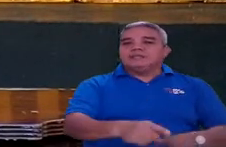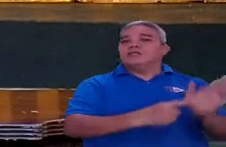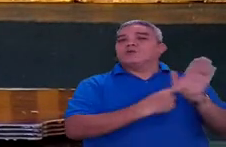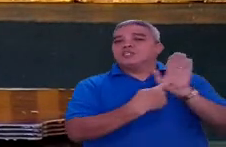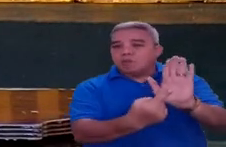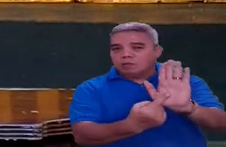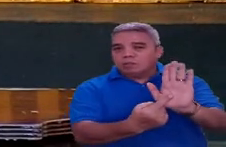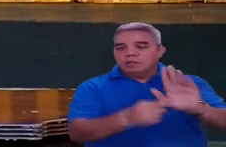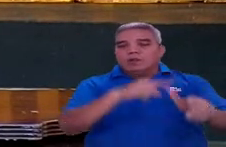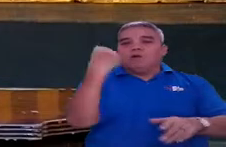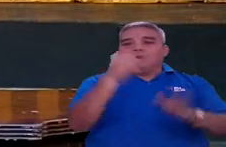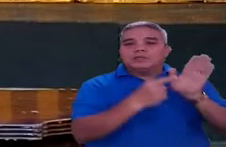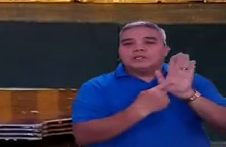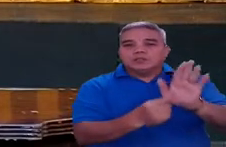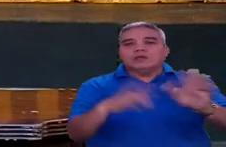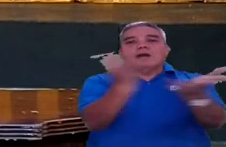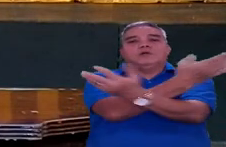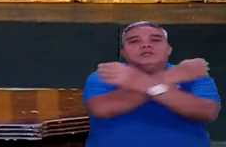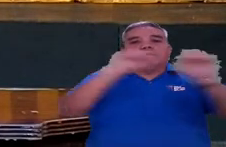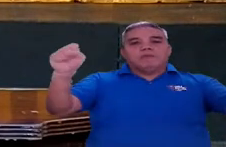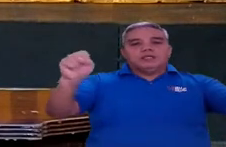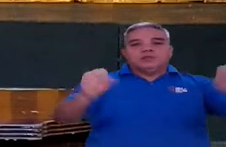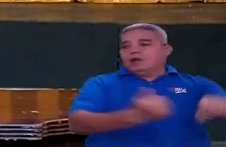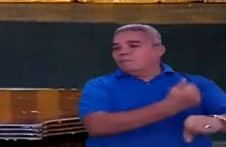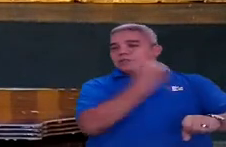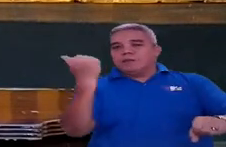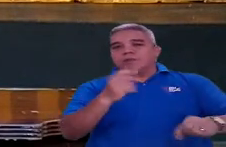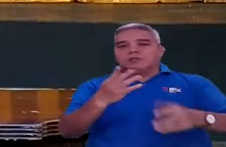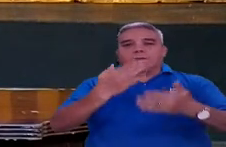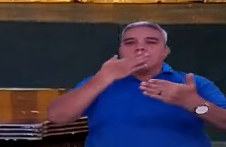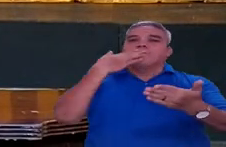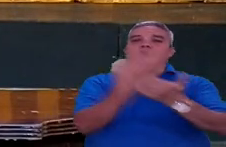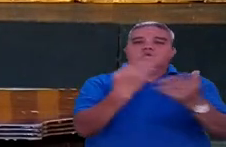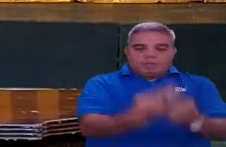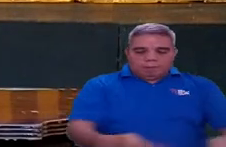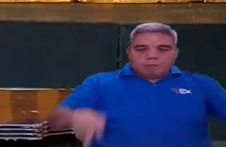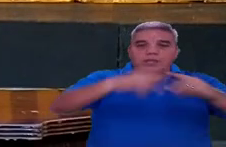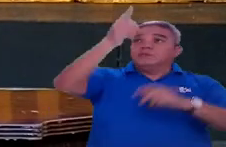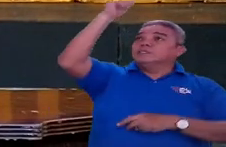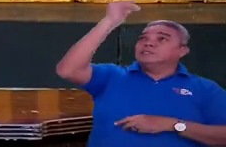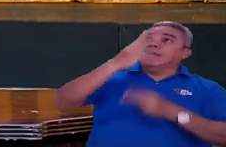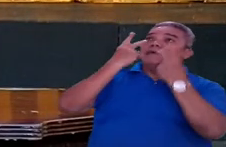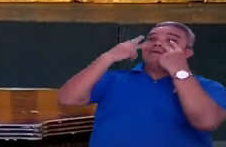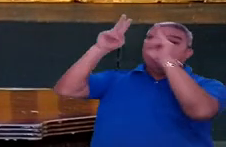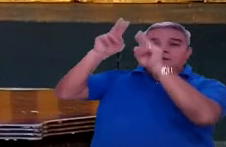result, must always result to the salvation of somebody so precious in the sight of God.